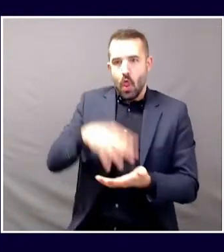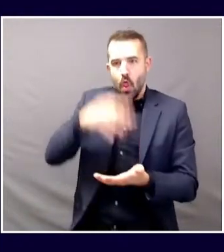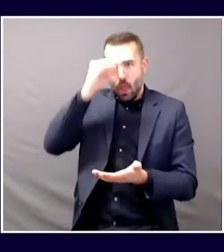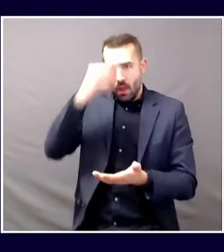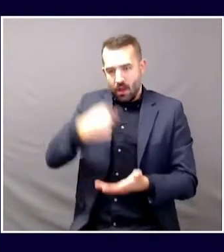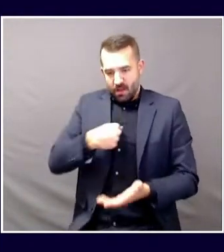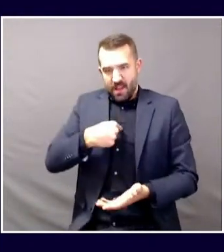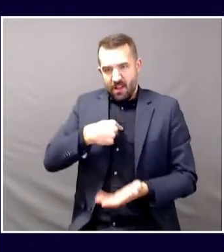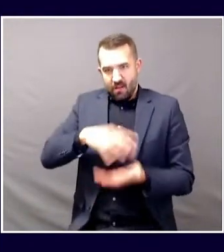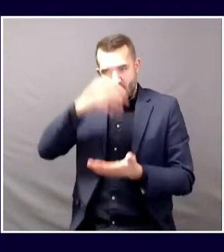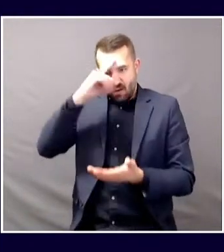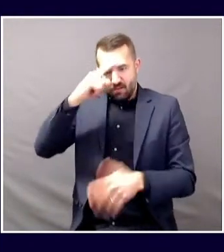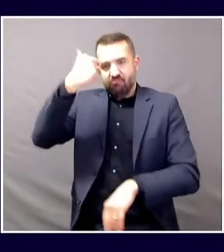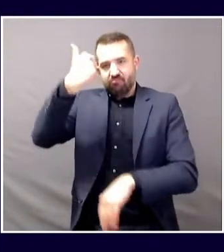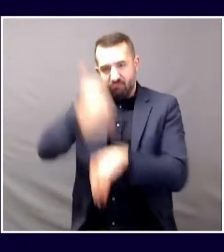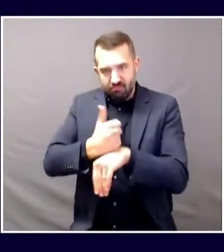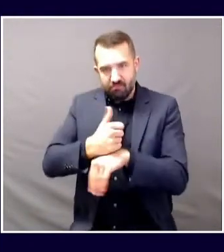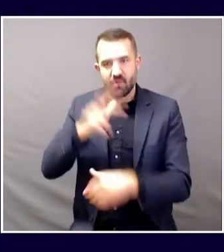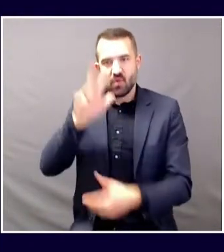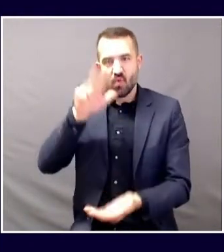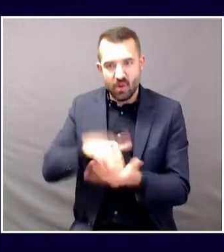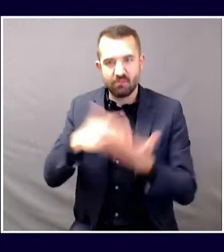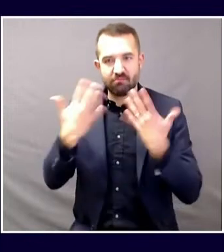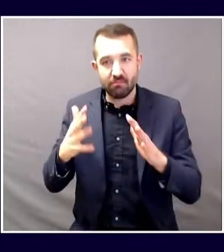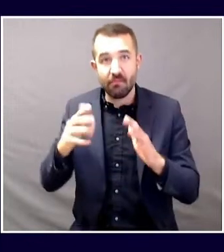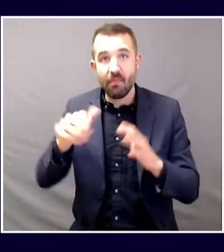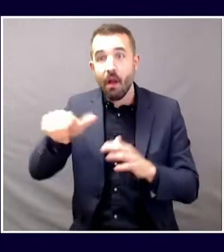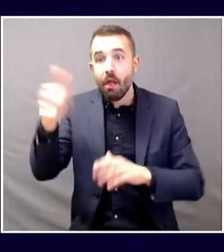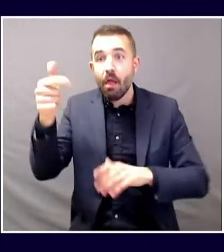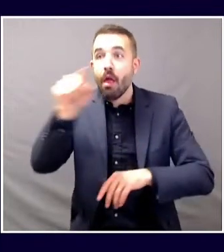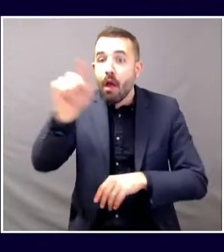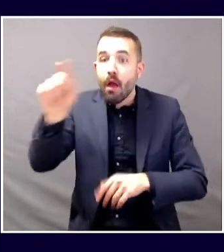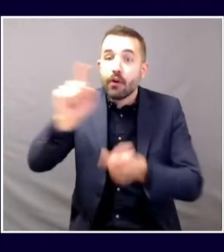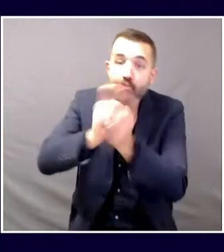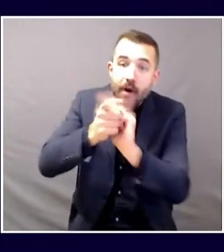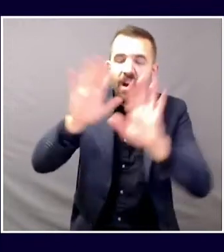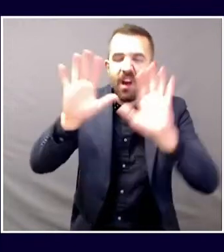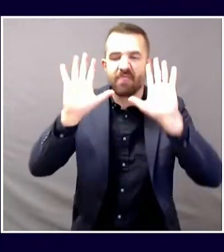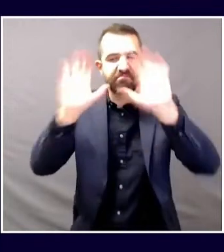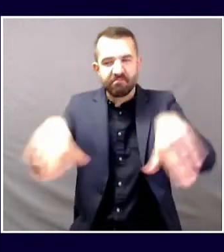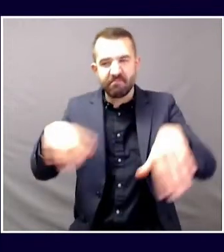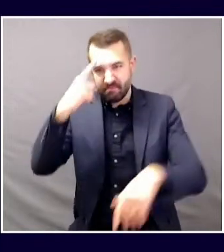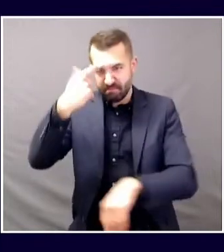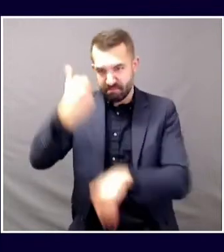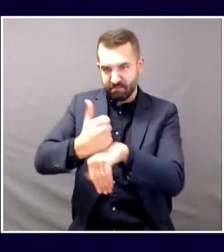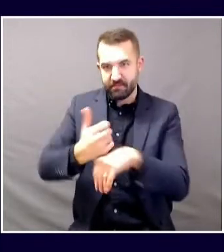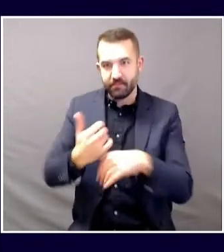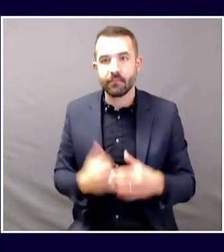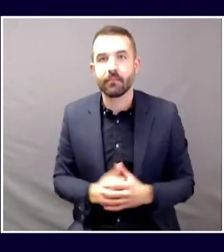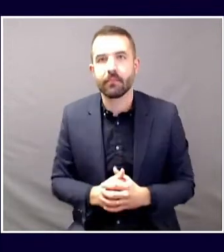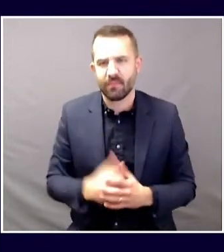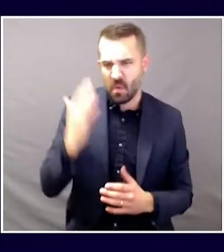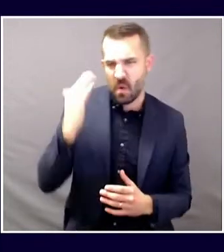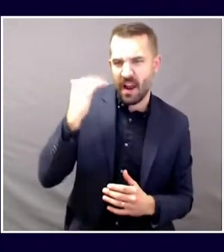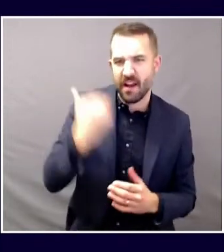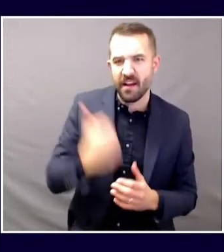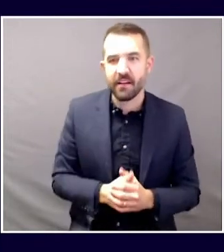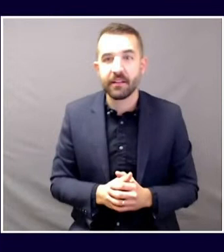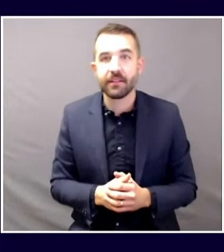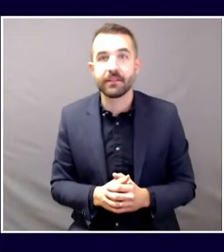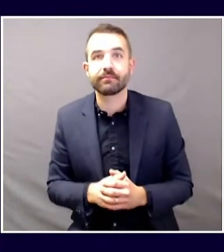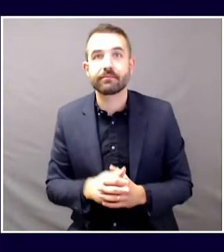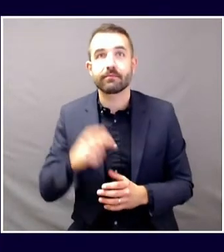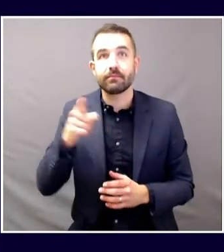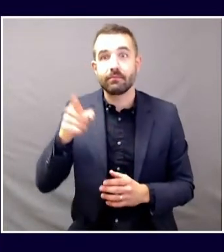were. And that's because his entire perception of what it meant to have a car, a novel thing for